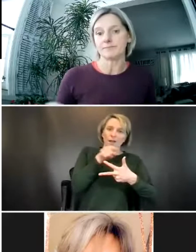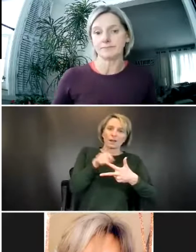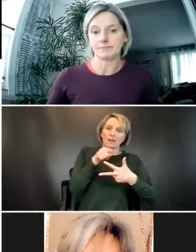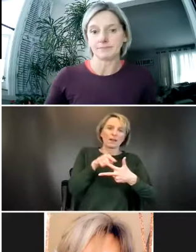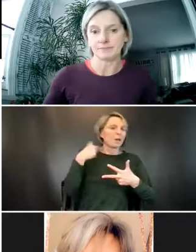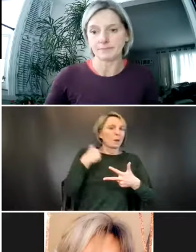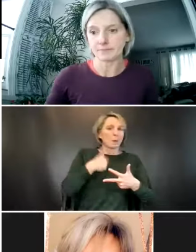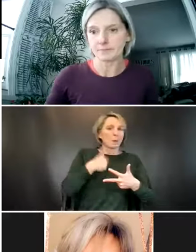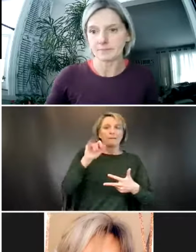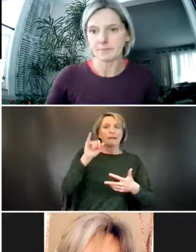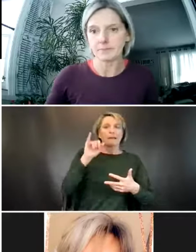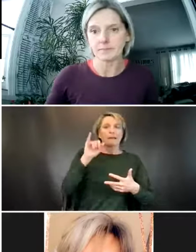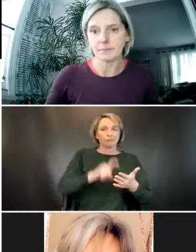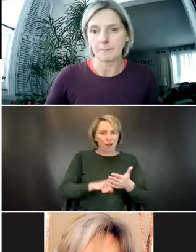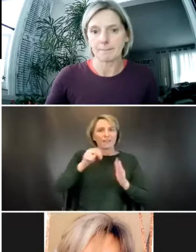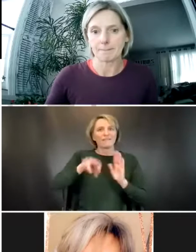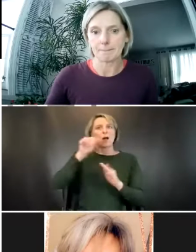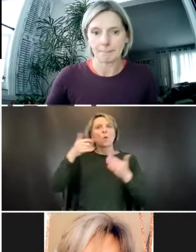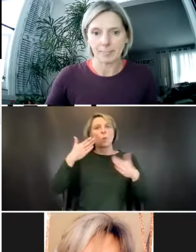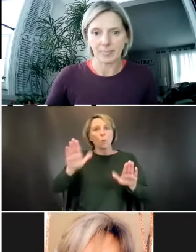cycle.